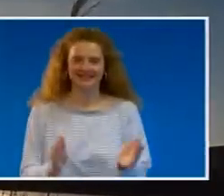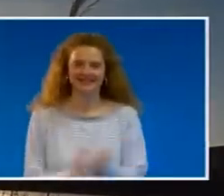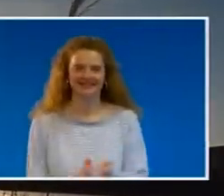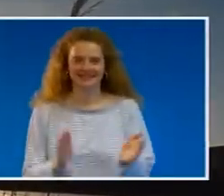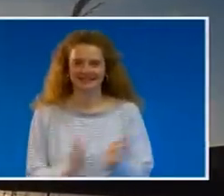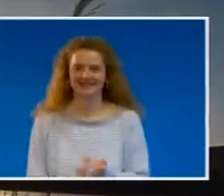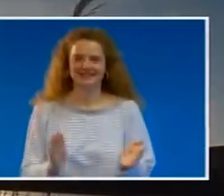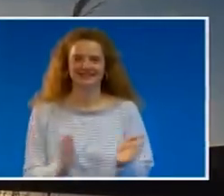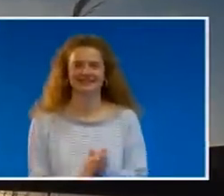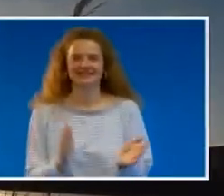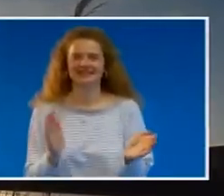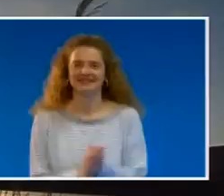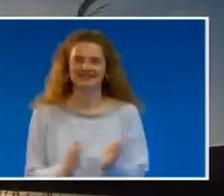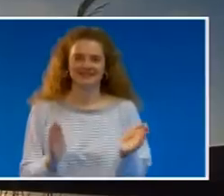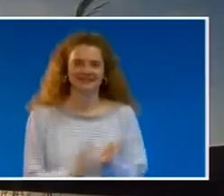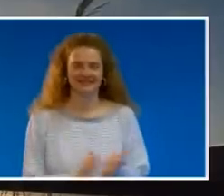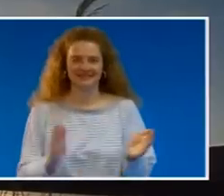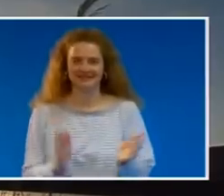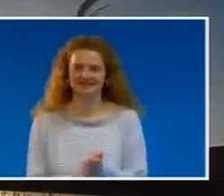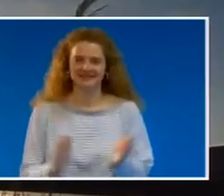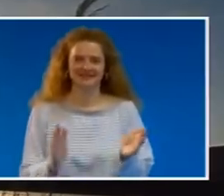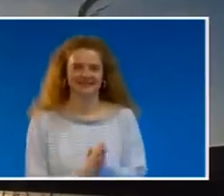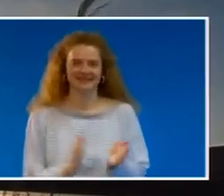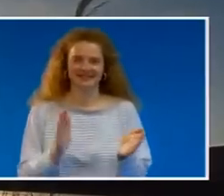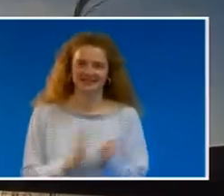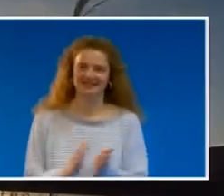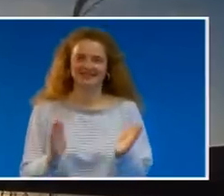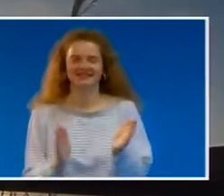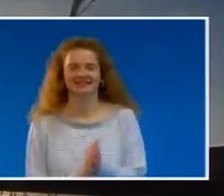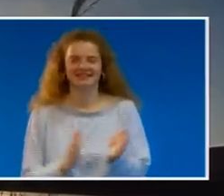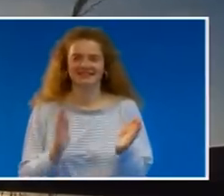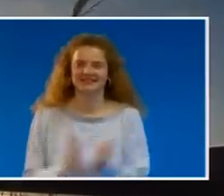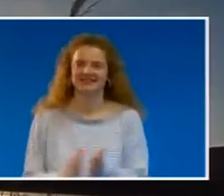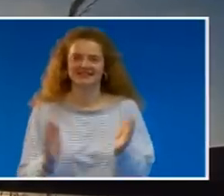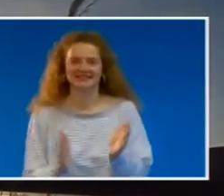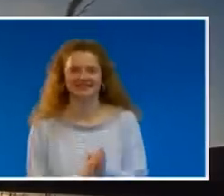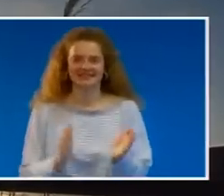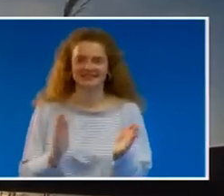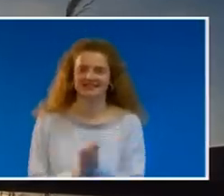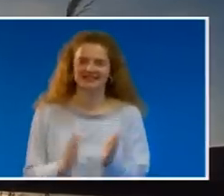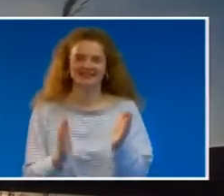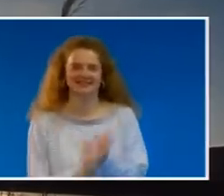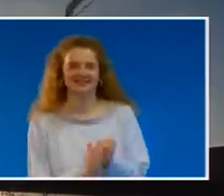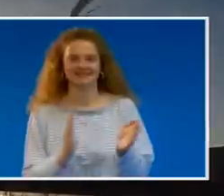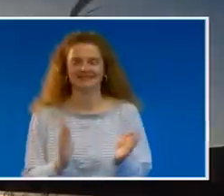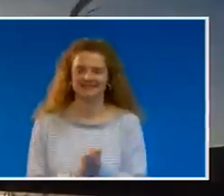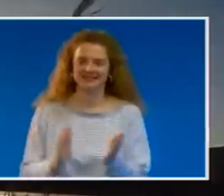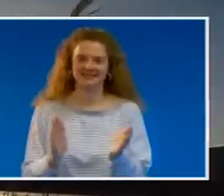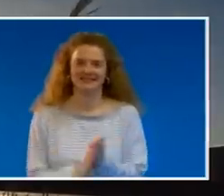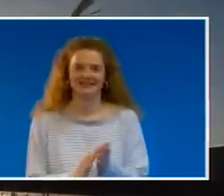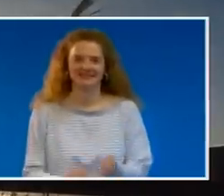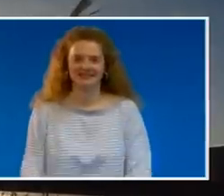Here we go round the mulberry bush, the mulberry bush, the mulberry bush. Here we go round the mulberry bush on a cold and